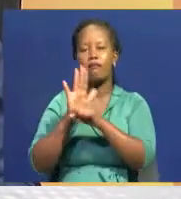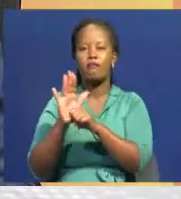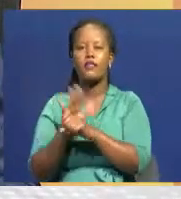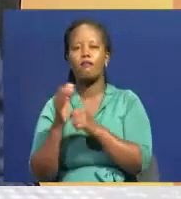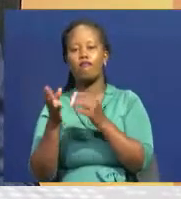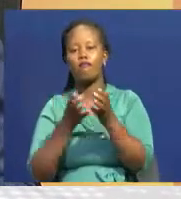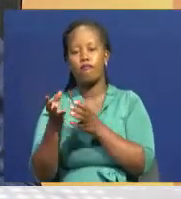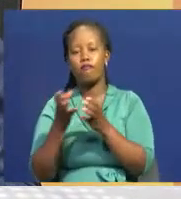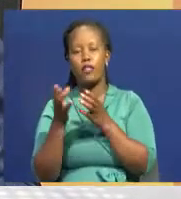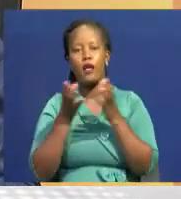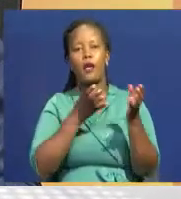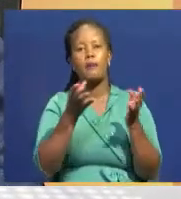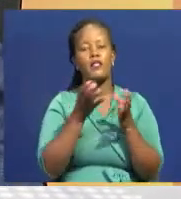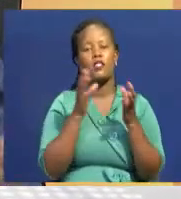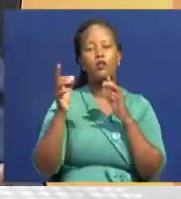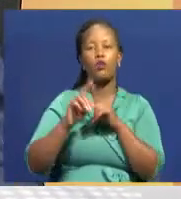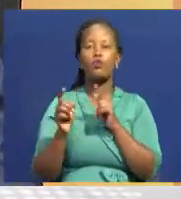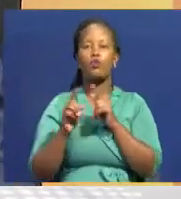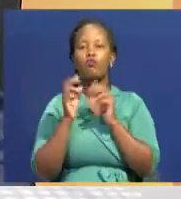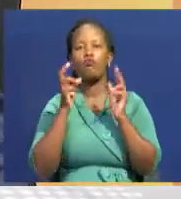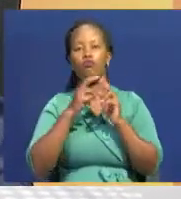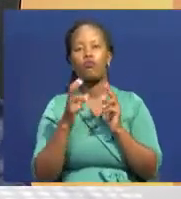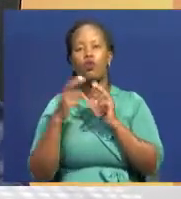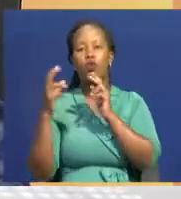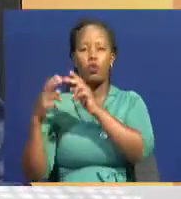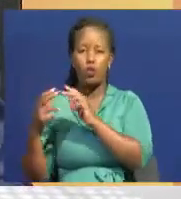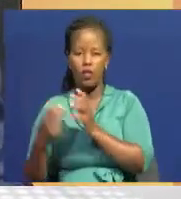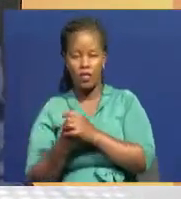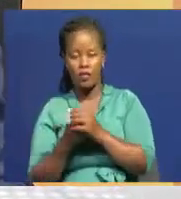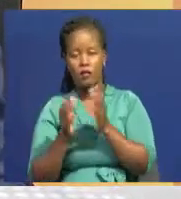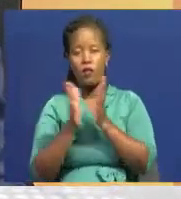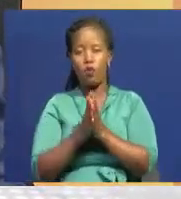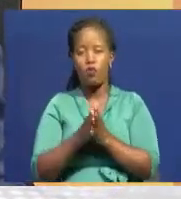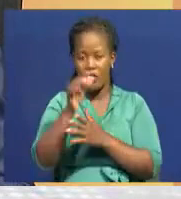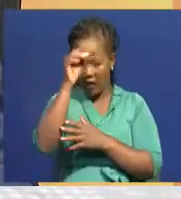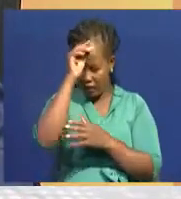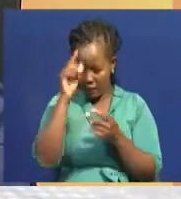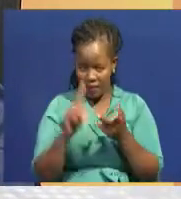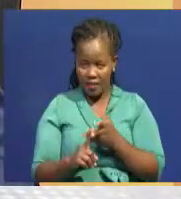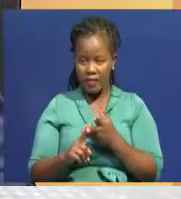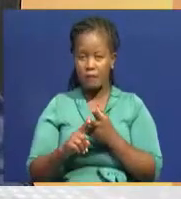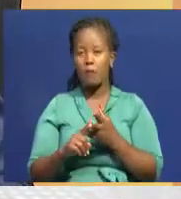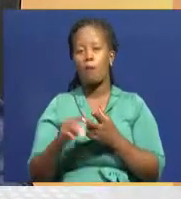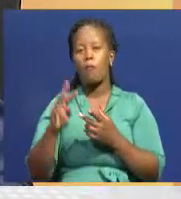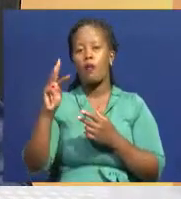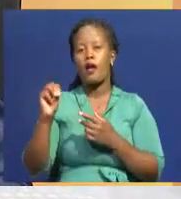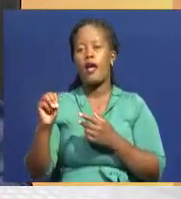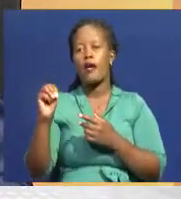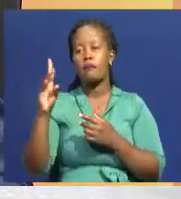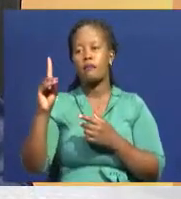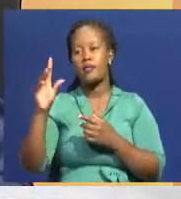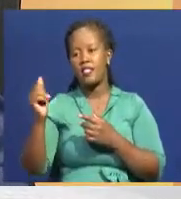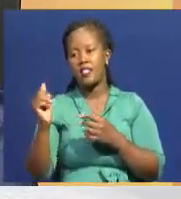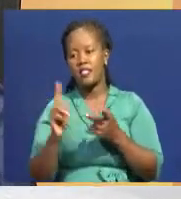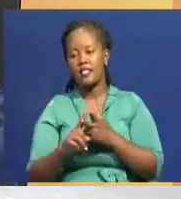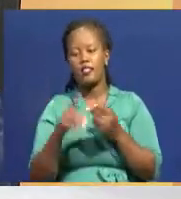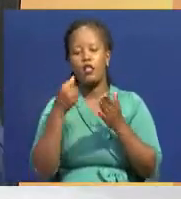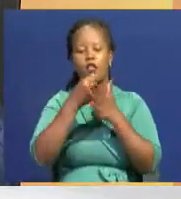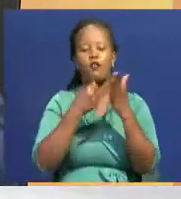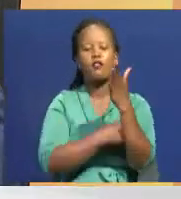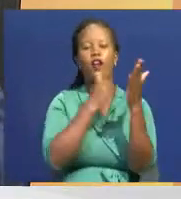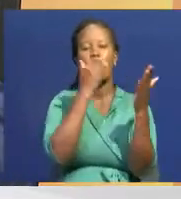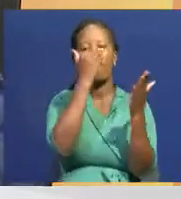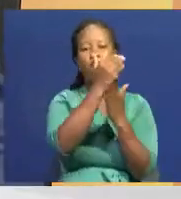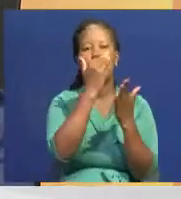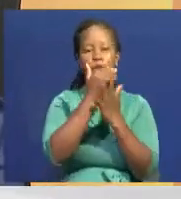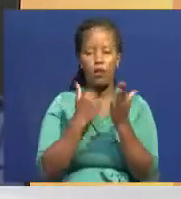have consultancy itself, which trades with the government, MDAs, and NGOs, and managing the donor-funded programs, and in other